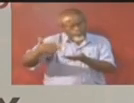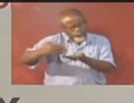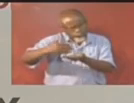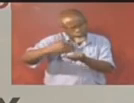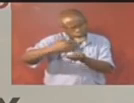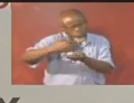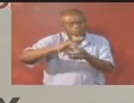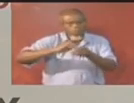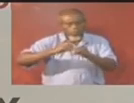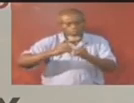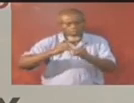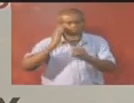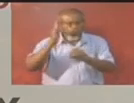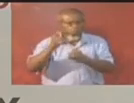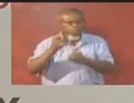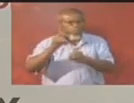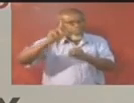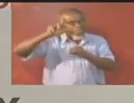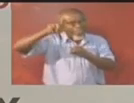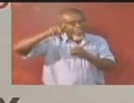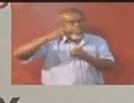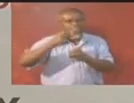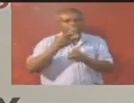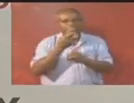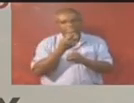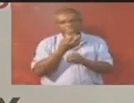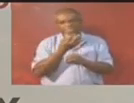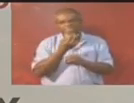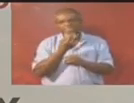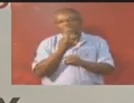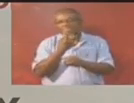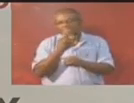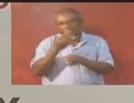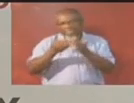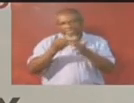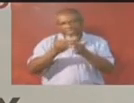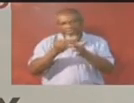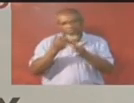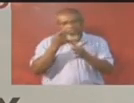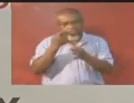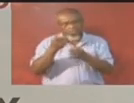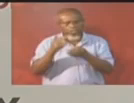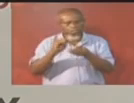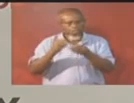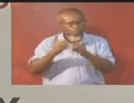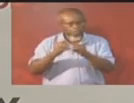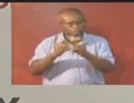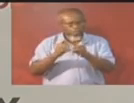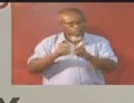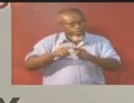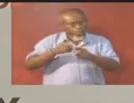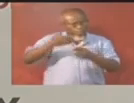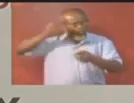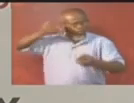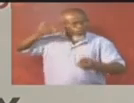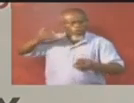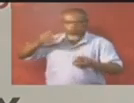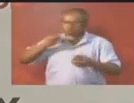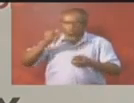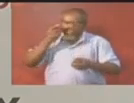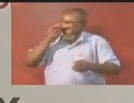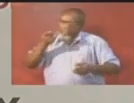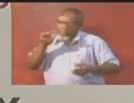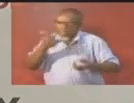in short order, but up to the last set of data that we had coming down to the end of last year, we had not been experiencing